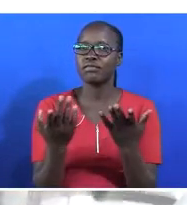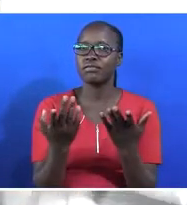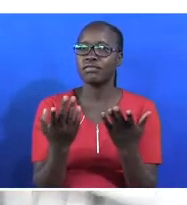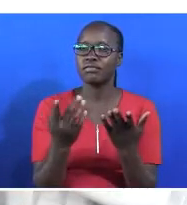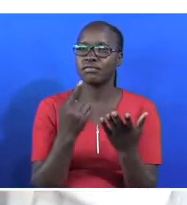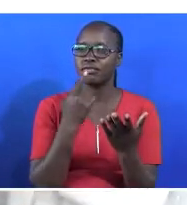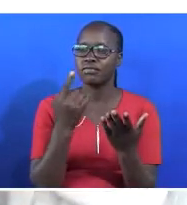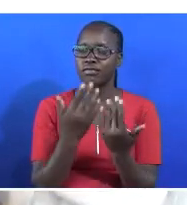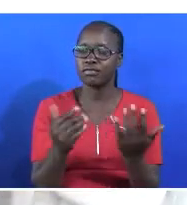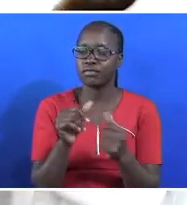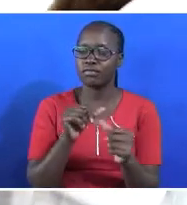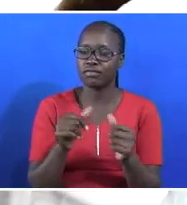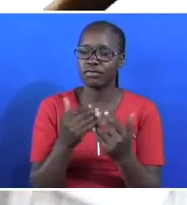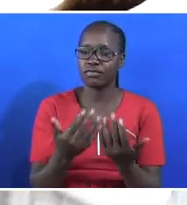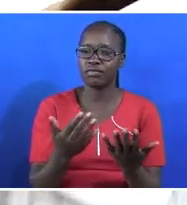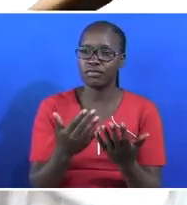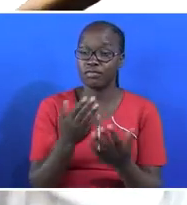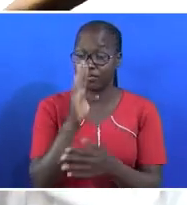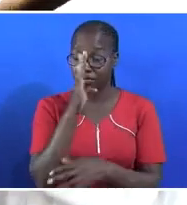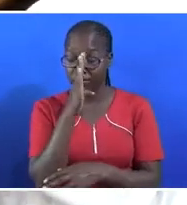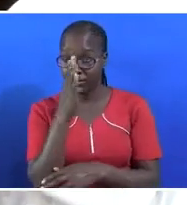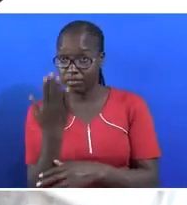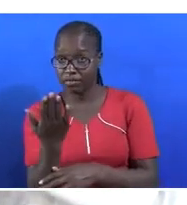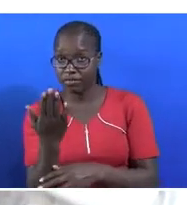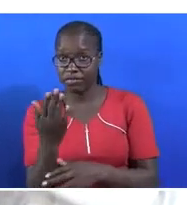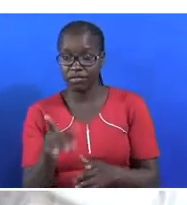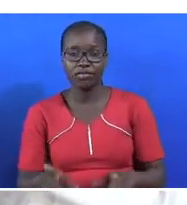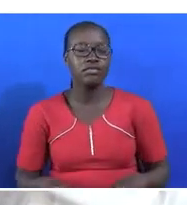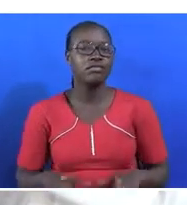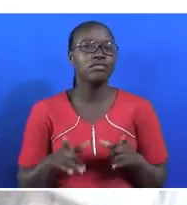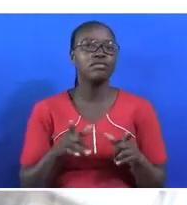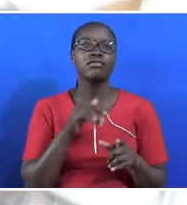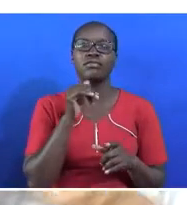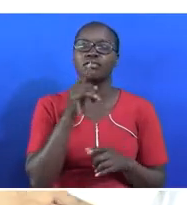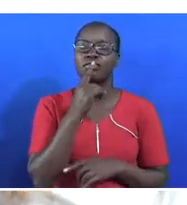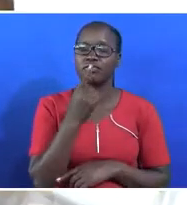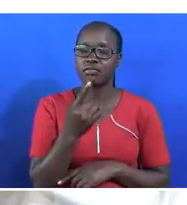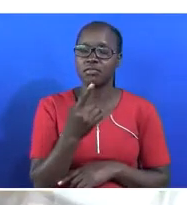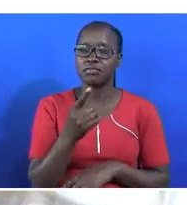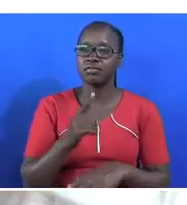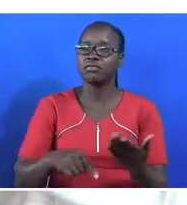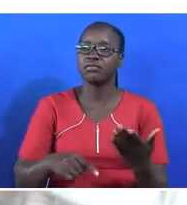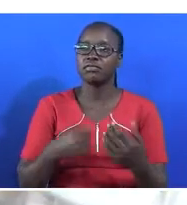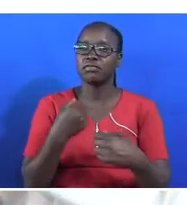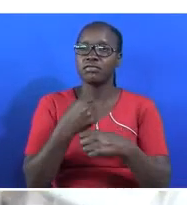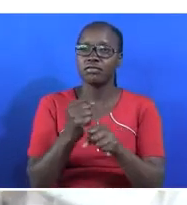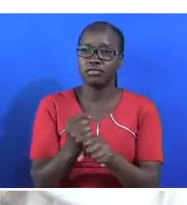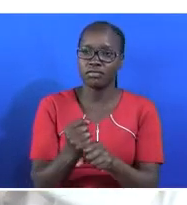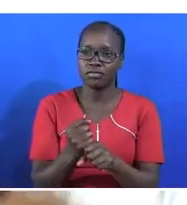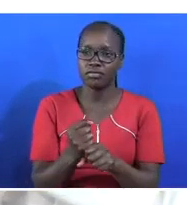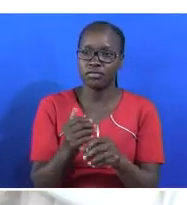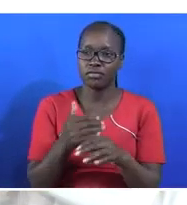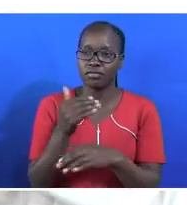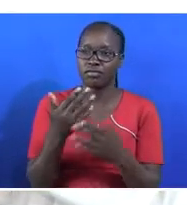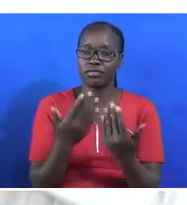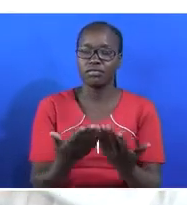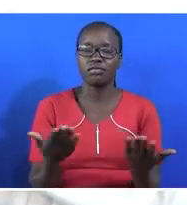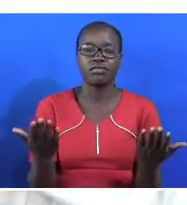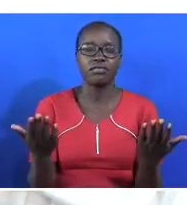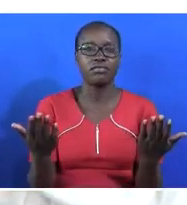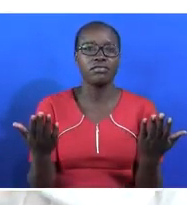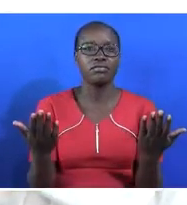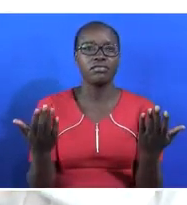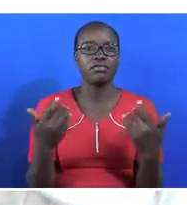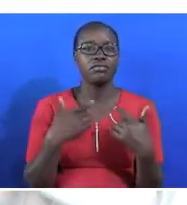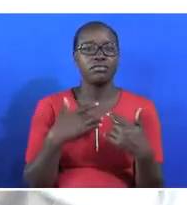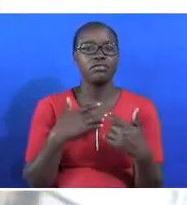life is the uncertainty of this life. We are not sure of what to make, you know, after this. I, as